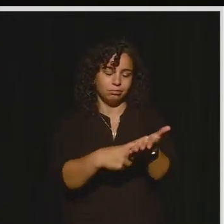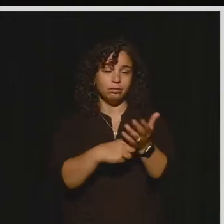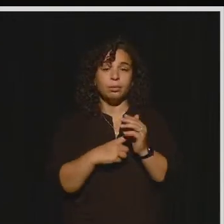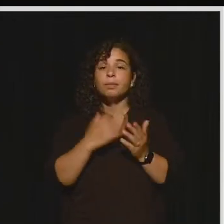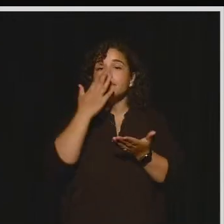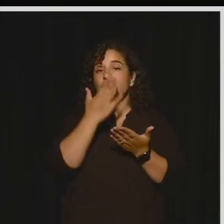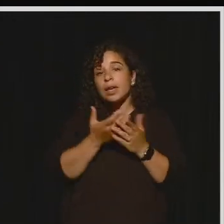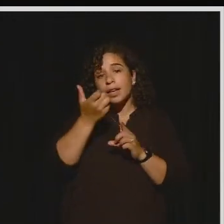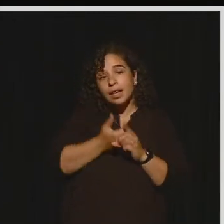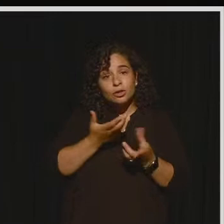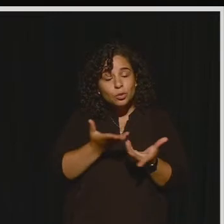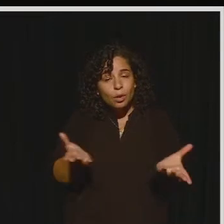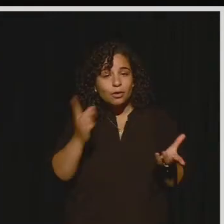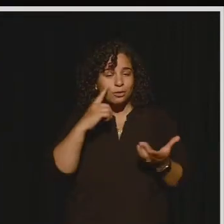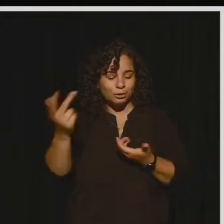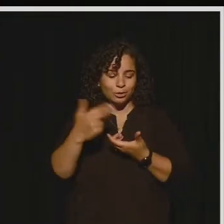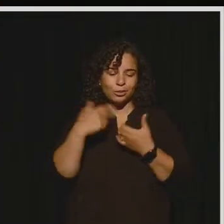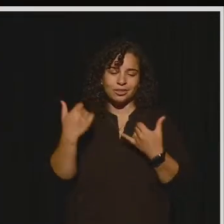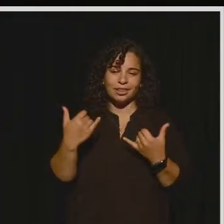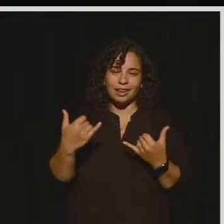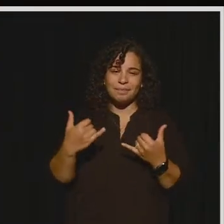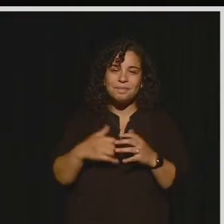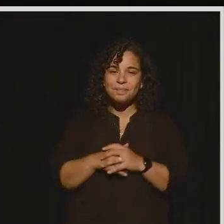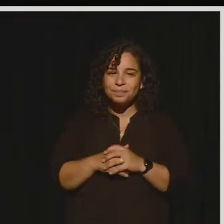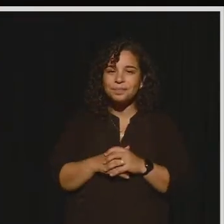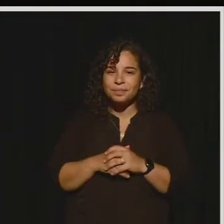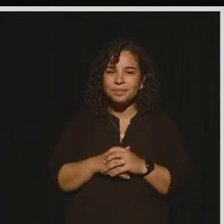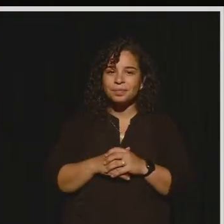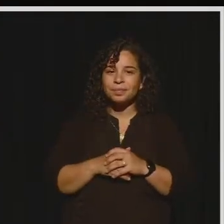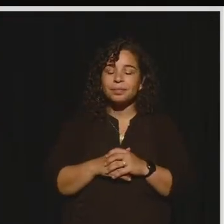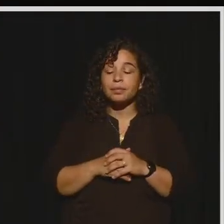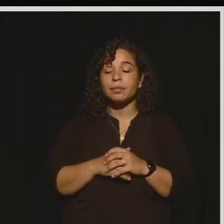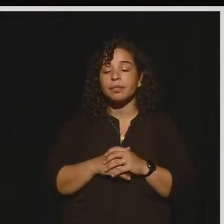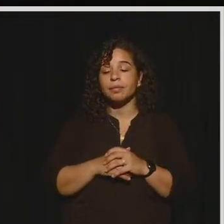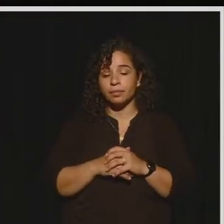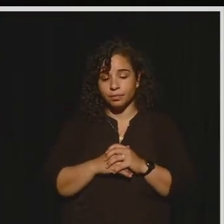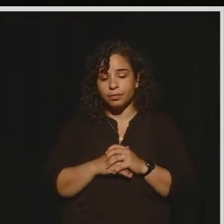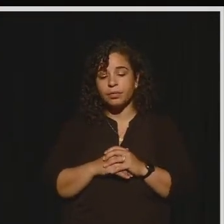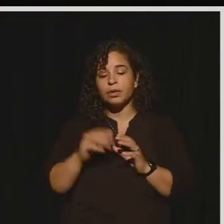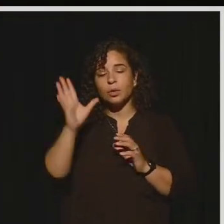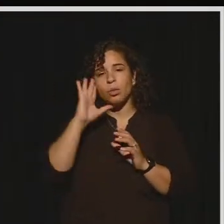for this conversation as we explore Vancouver's